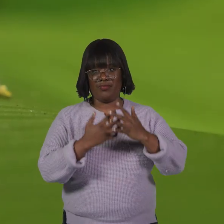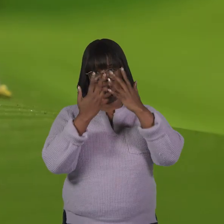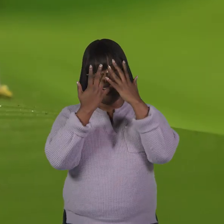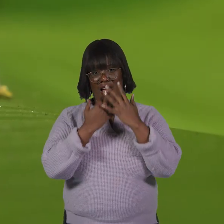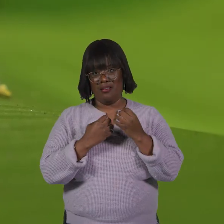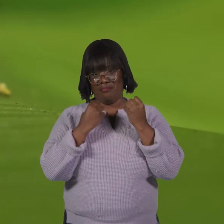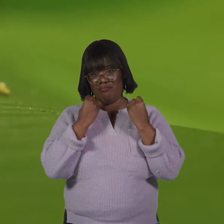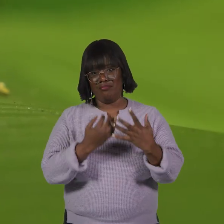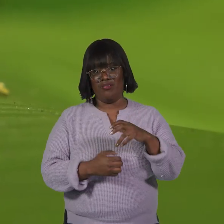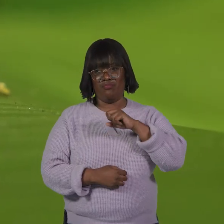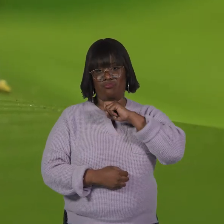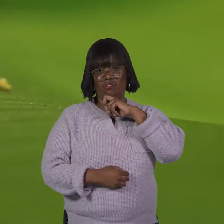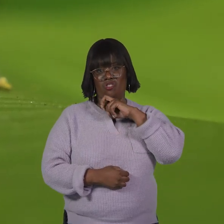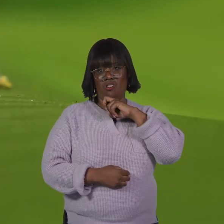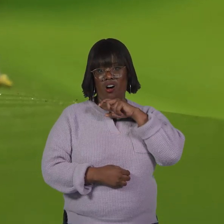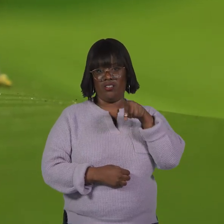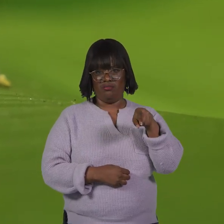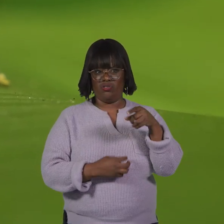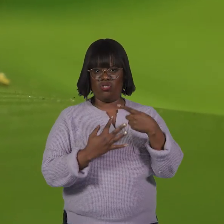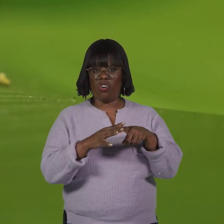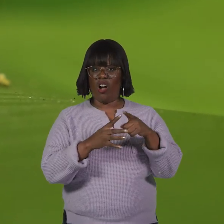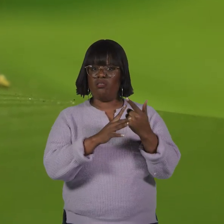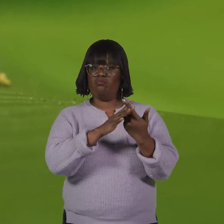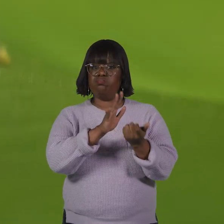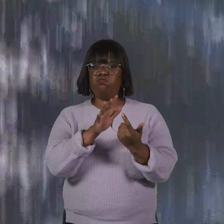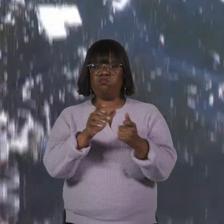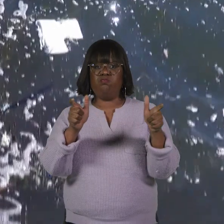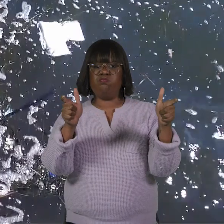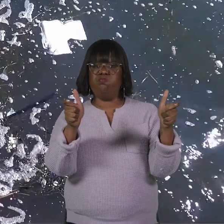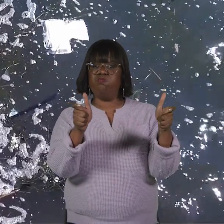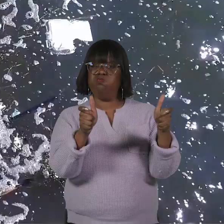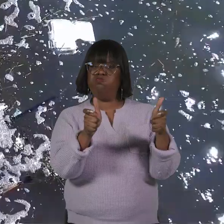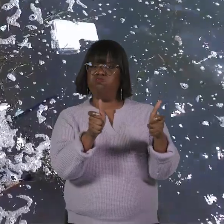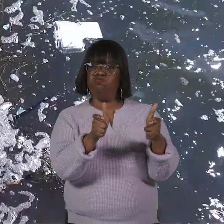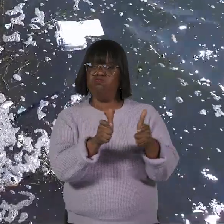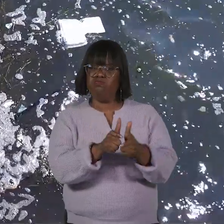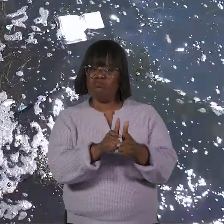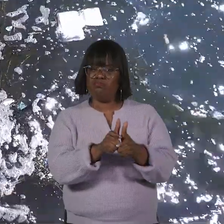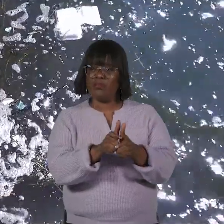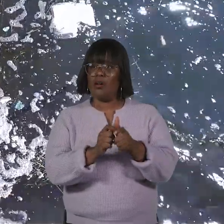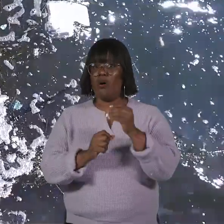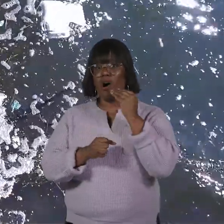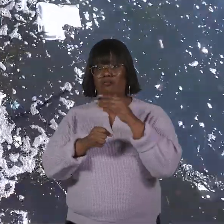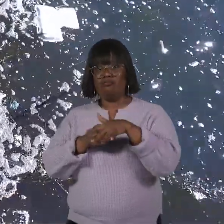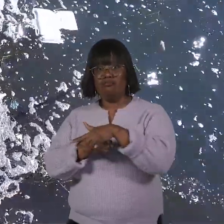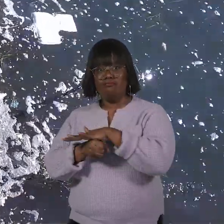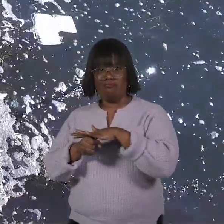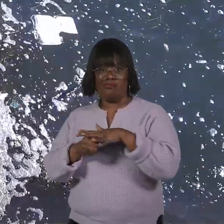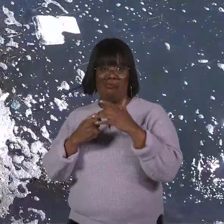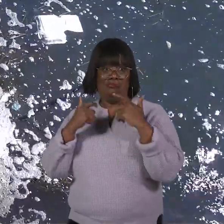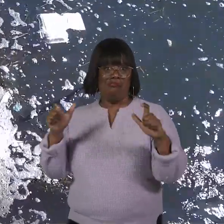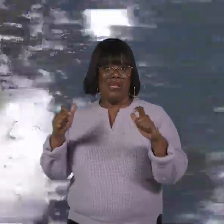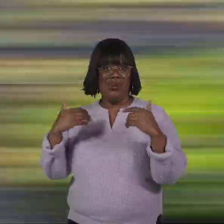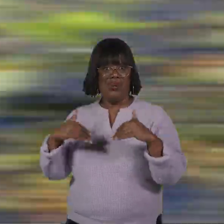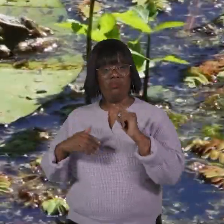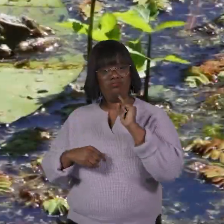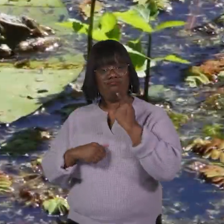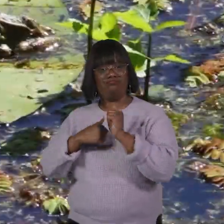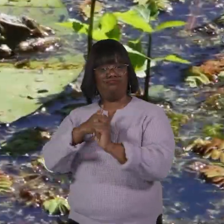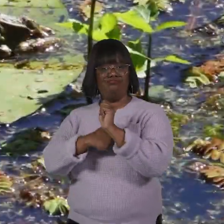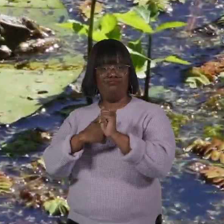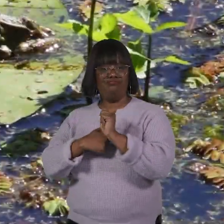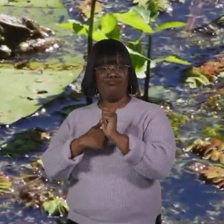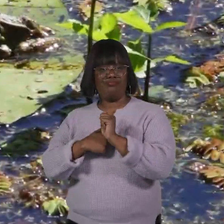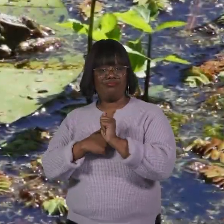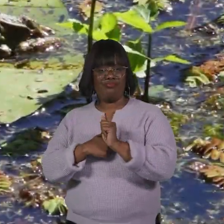many frog species are disappearing around the world. Loss of habitat is the biggest threat to their populations, but